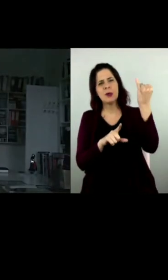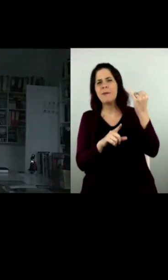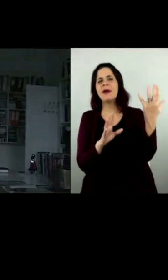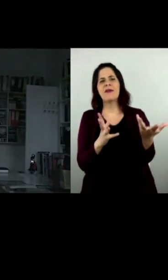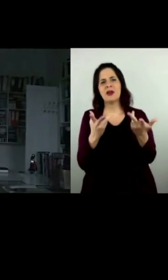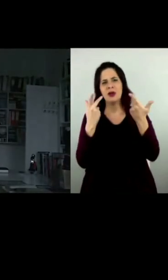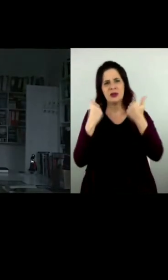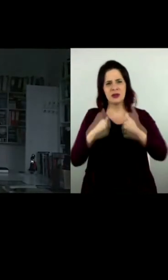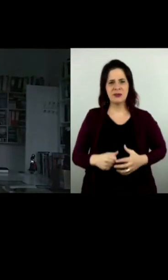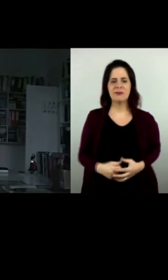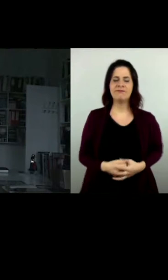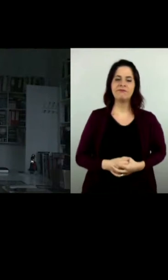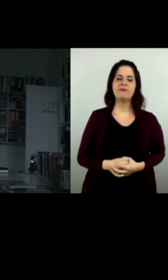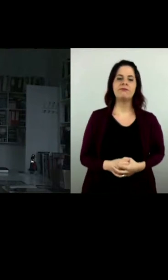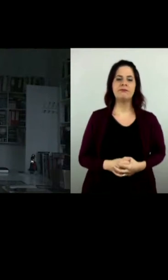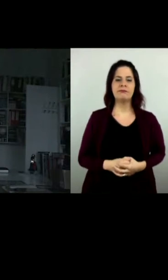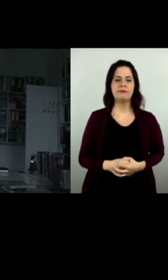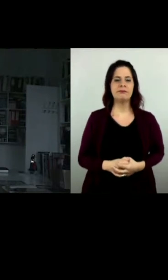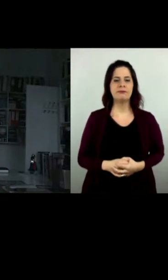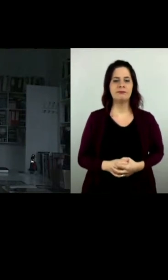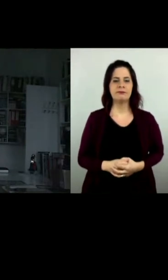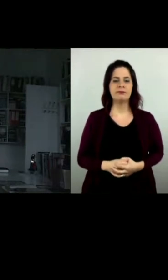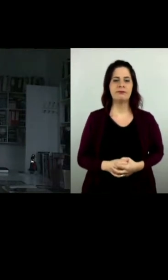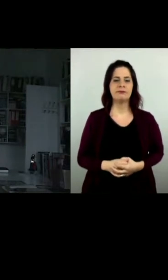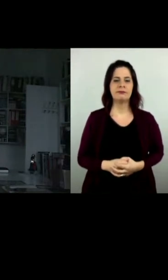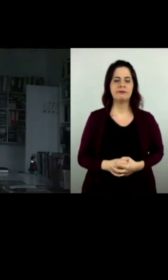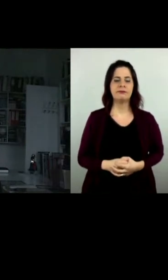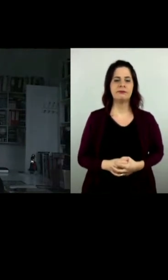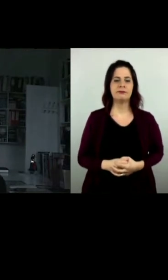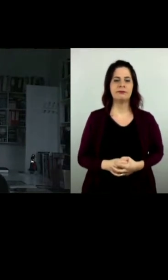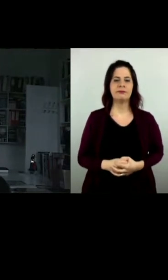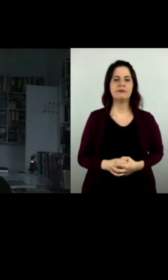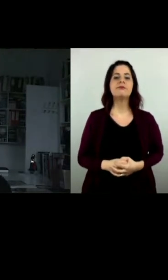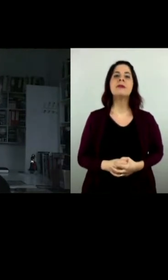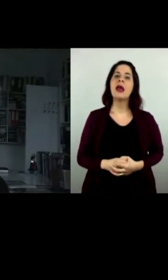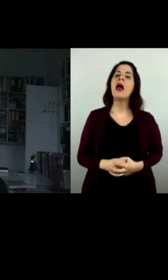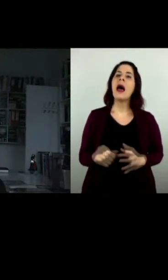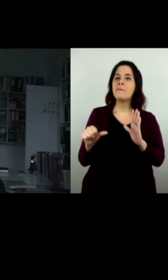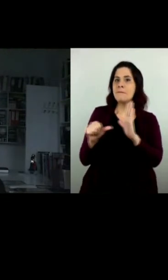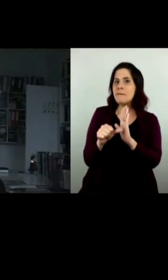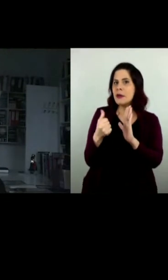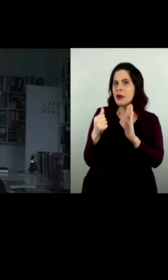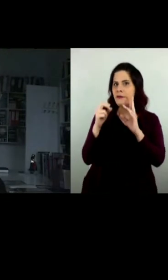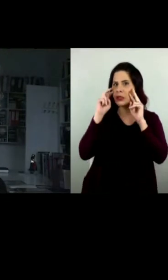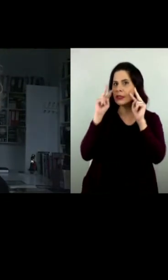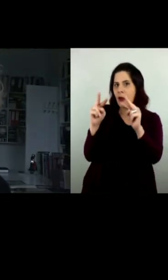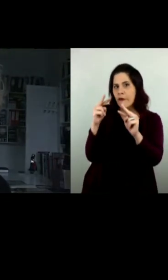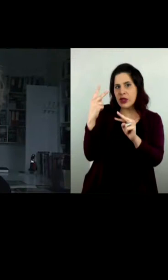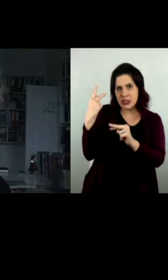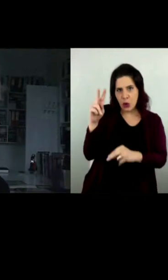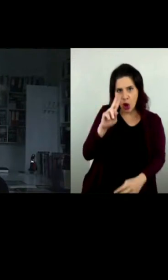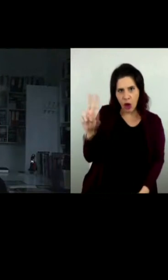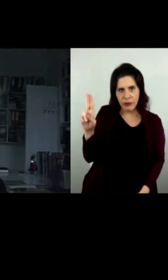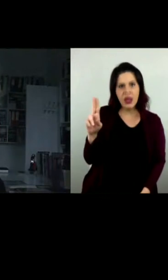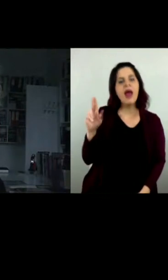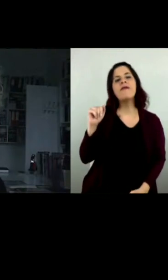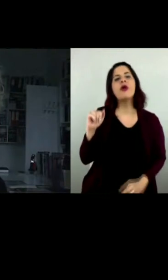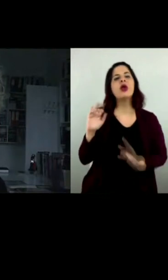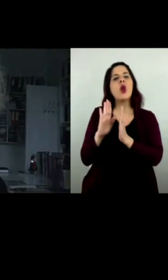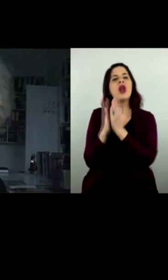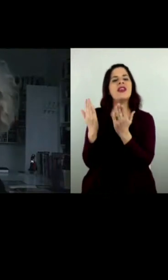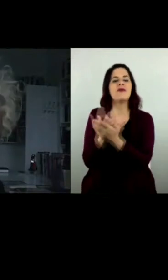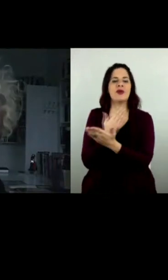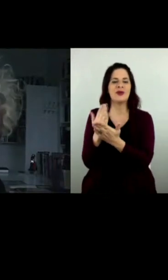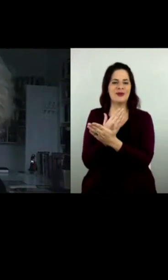And the very first time I read your name was in a book about documentaries that you and a dear friend of